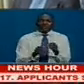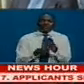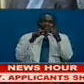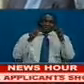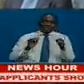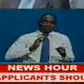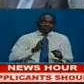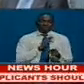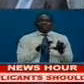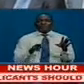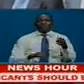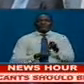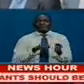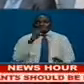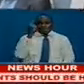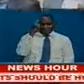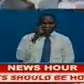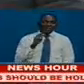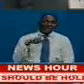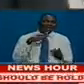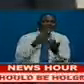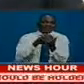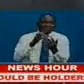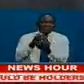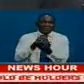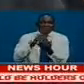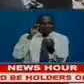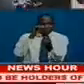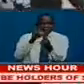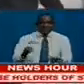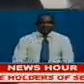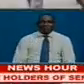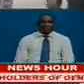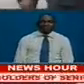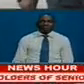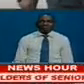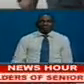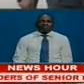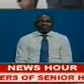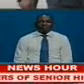their readiness to support the government achieve economic objectives.